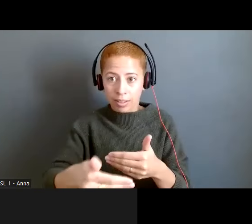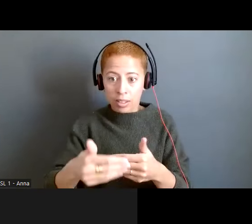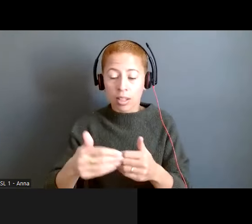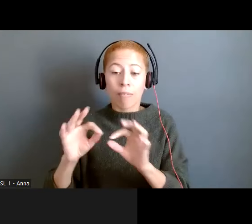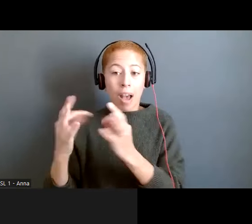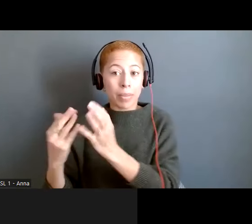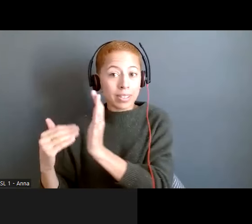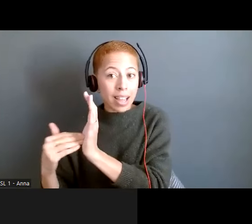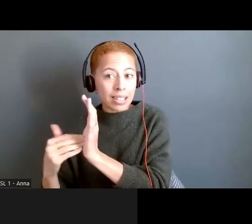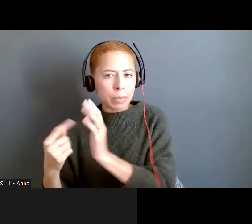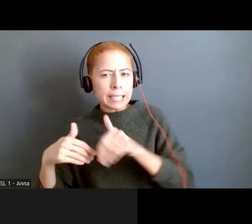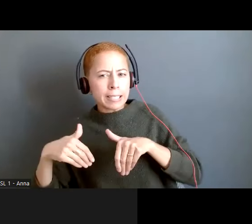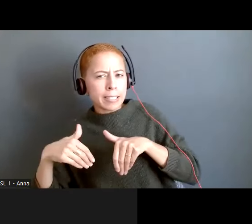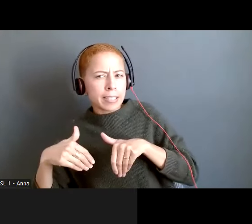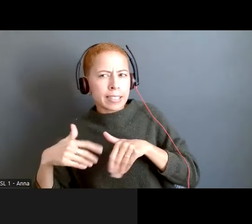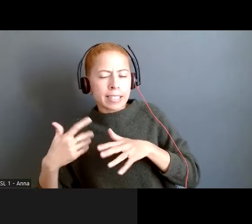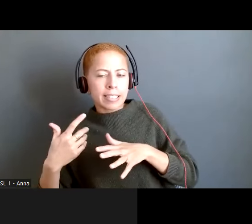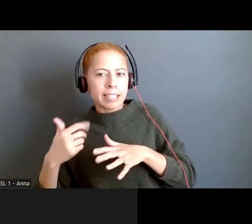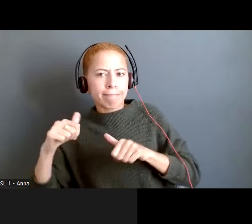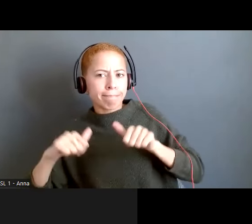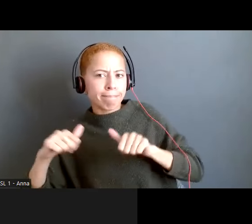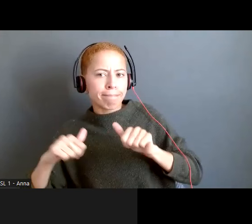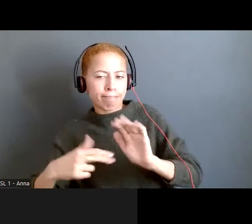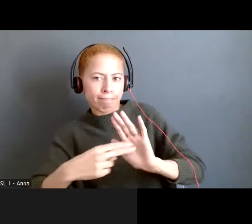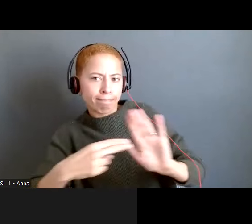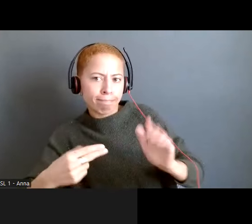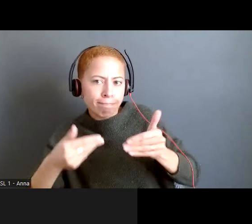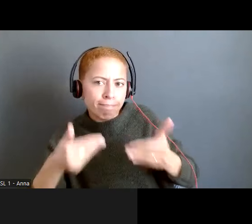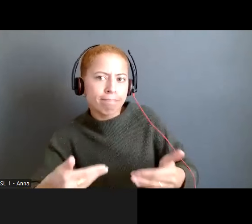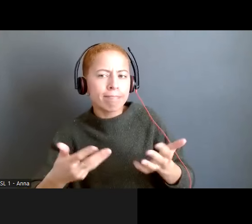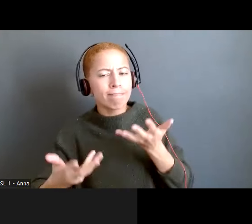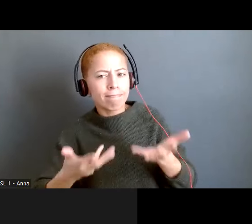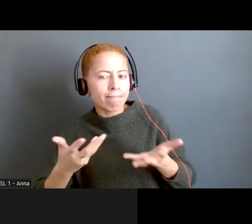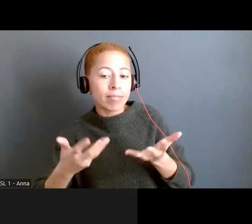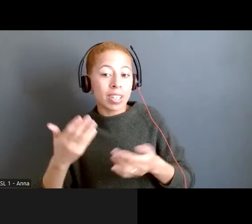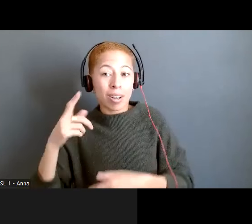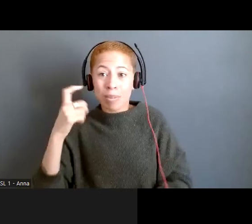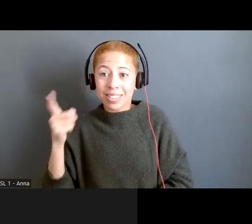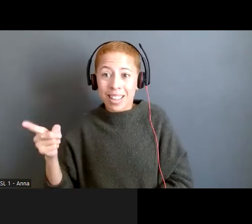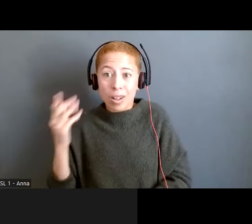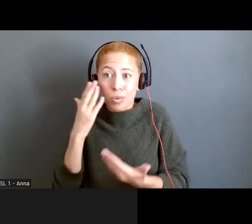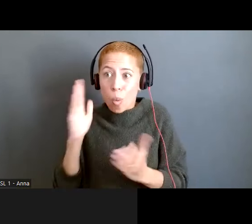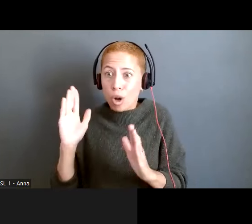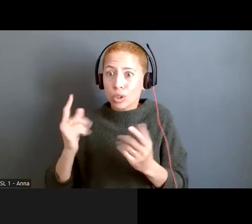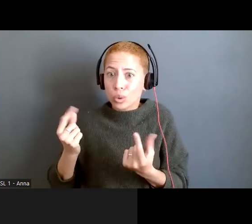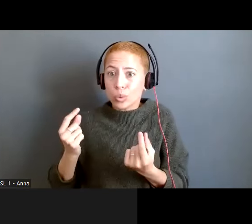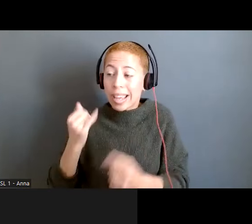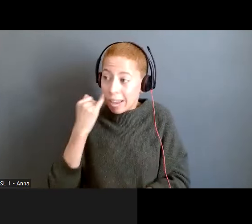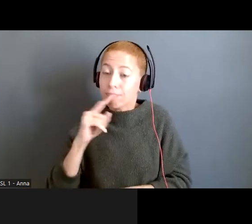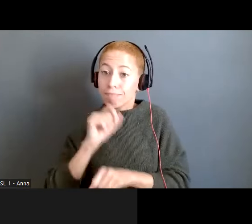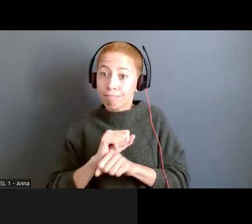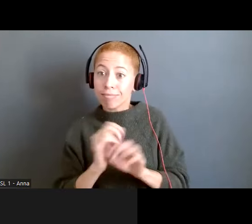particular, being reluctant to diagnose, in addition to the reasons Laura just said, is that they actually don't know what to do if they do diagnose. So